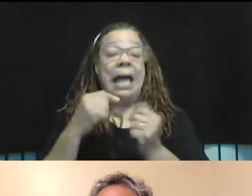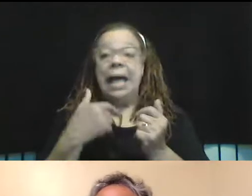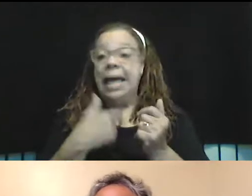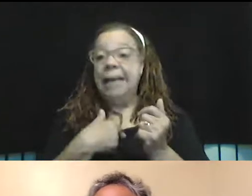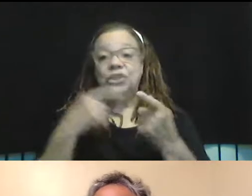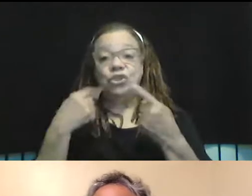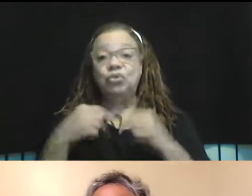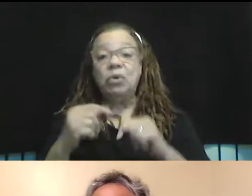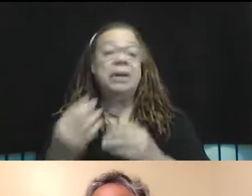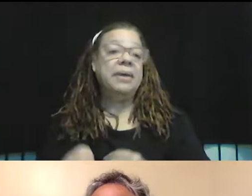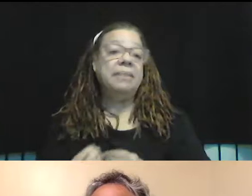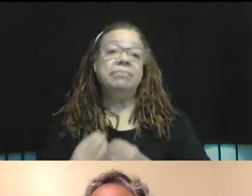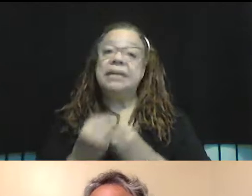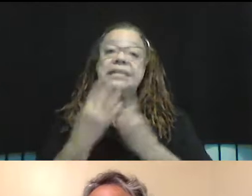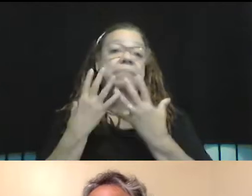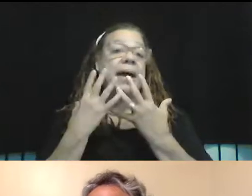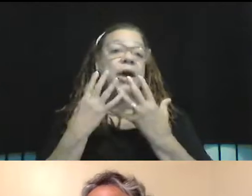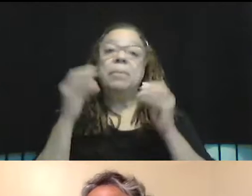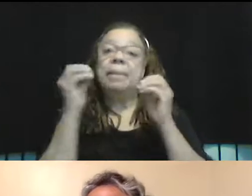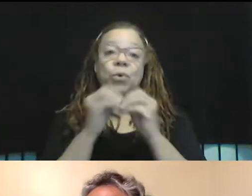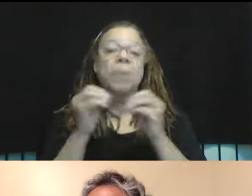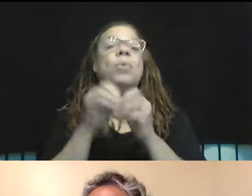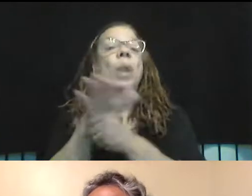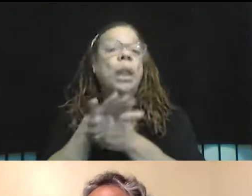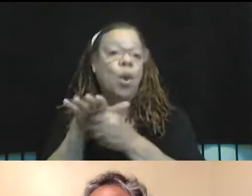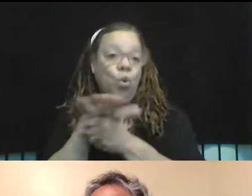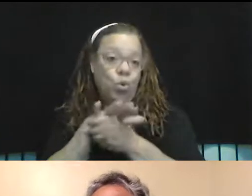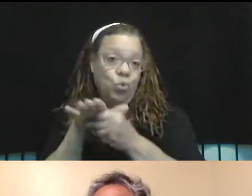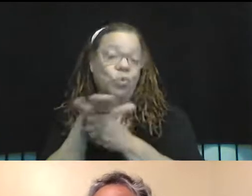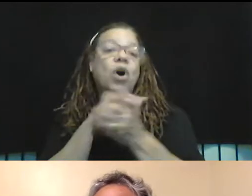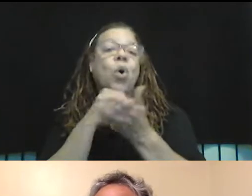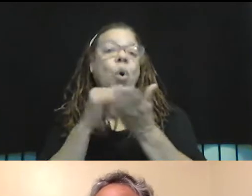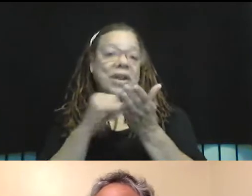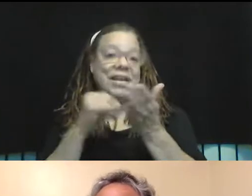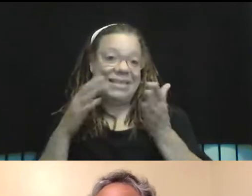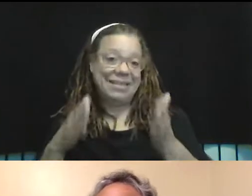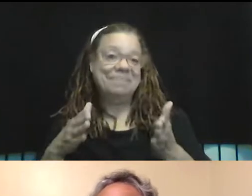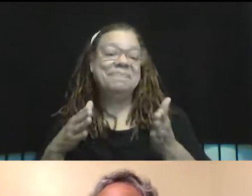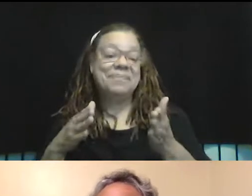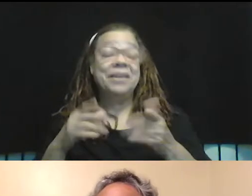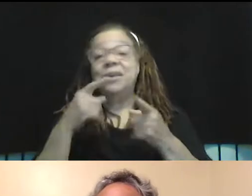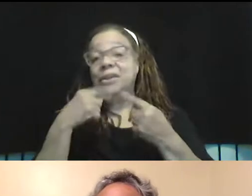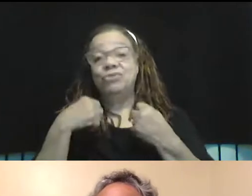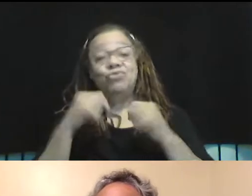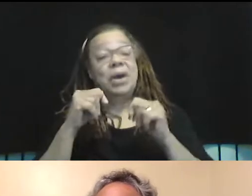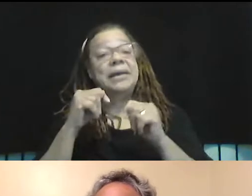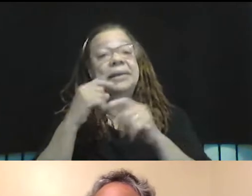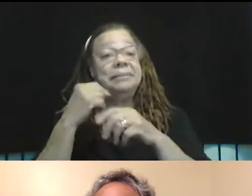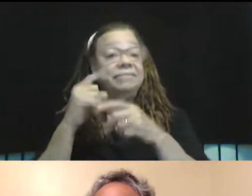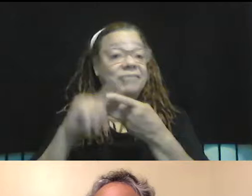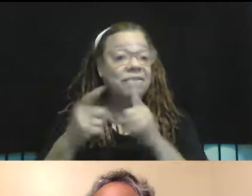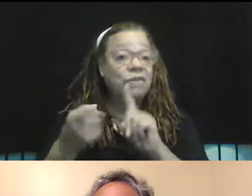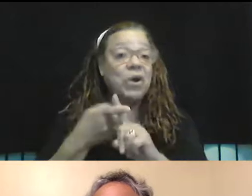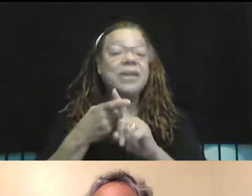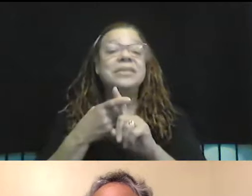be inspired by more and more local and trying to, build a group of friends and